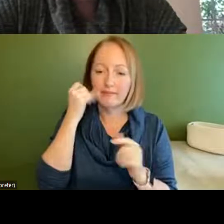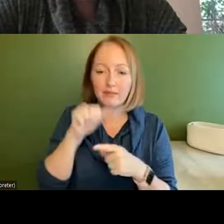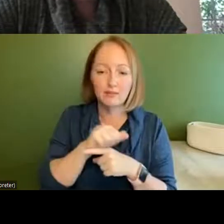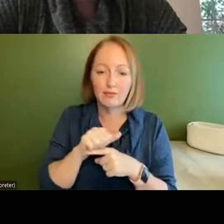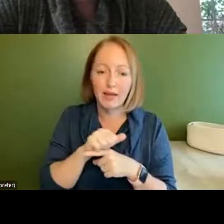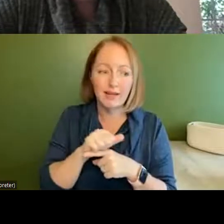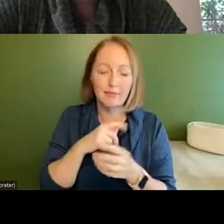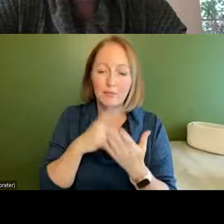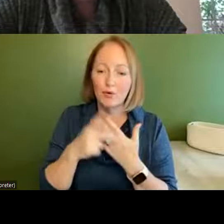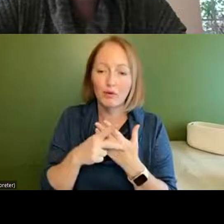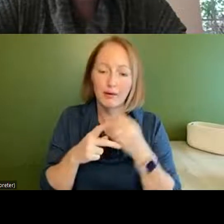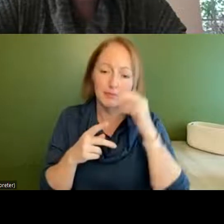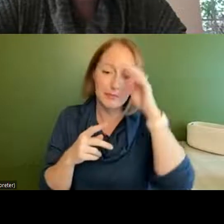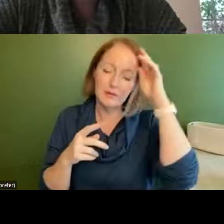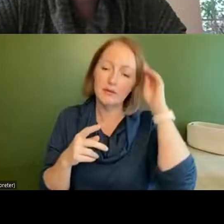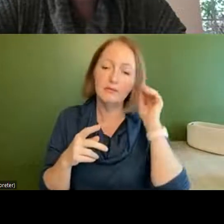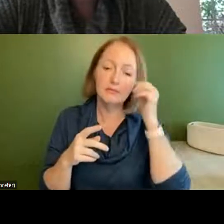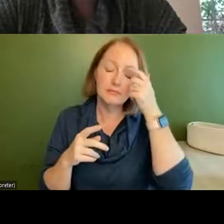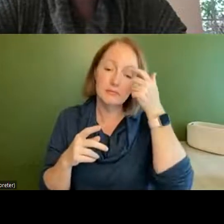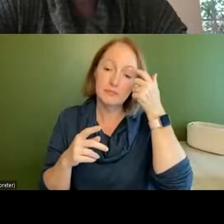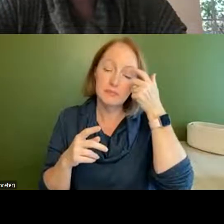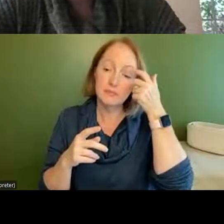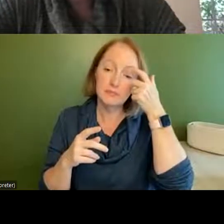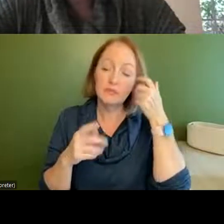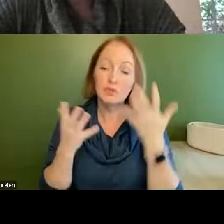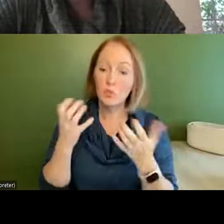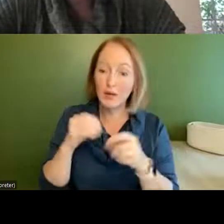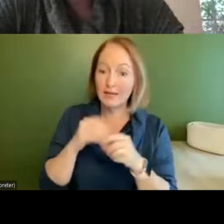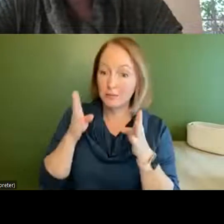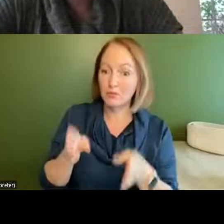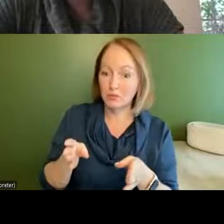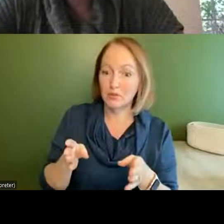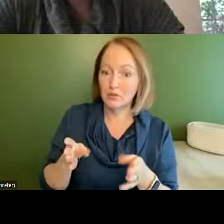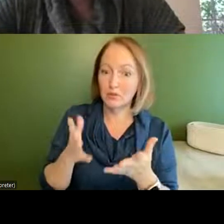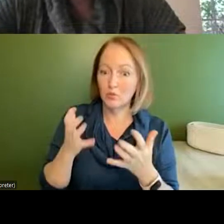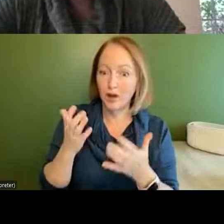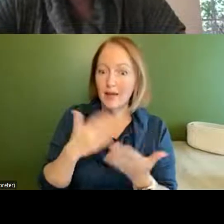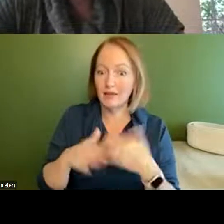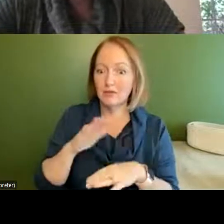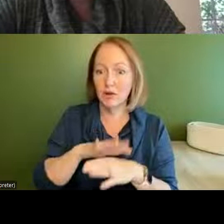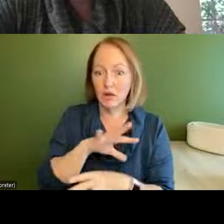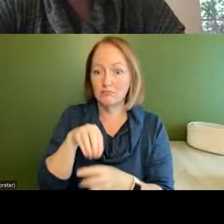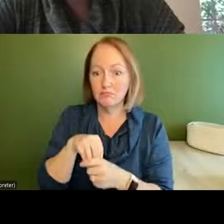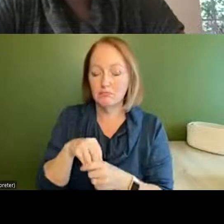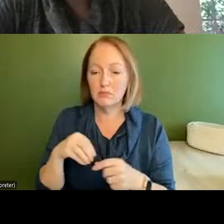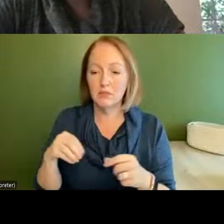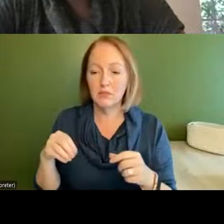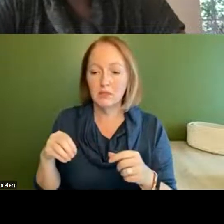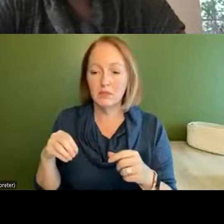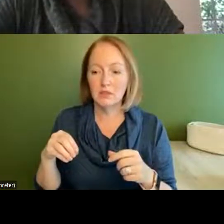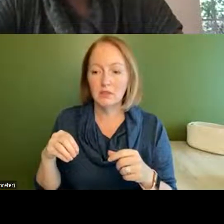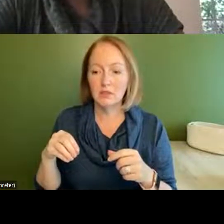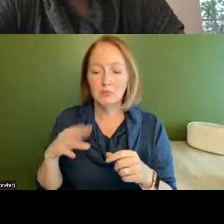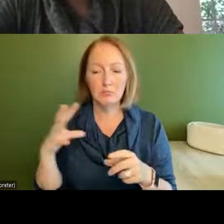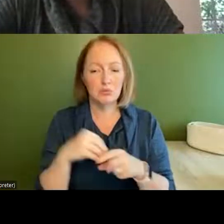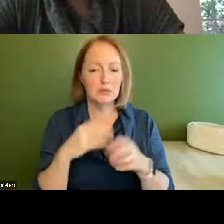training program that you wanted to do in person, you wanted there to be hands-on components of it, and you had a